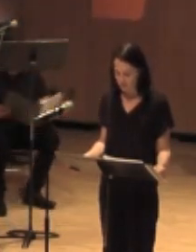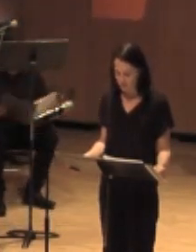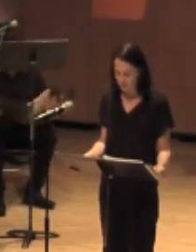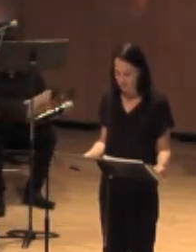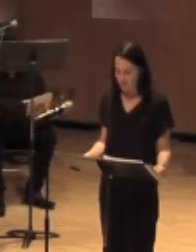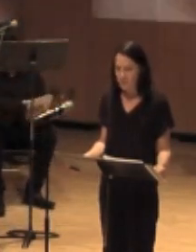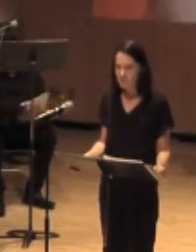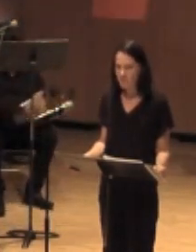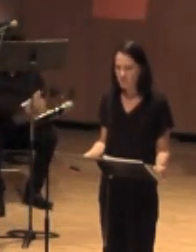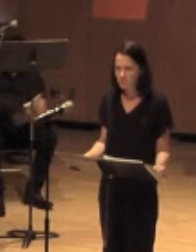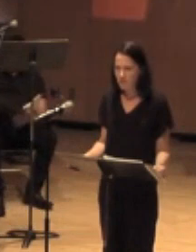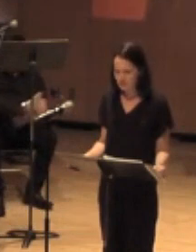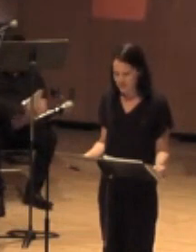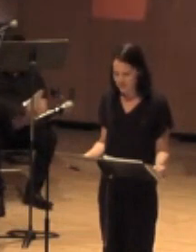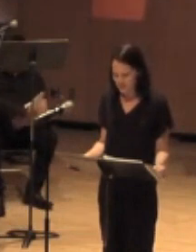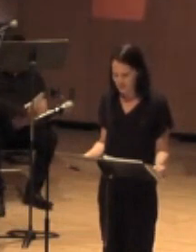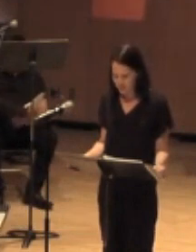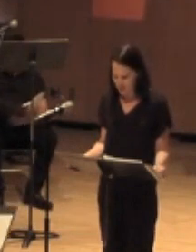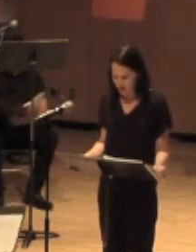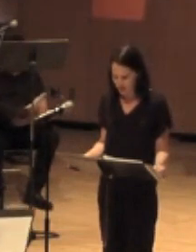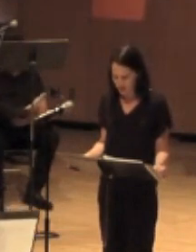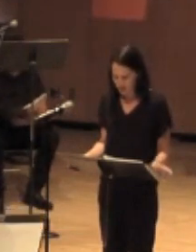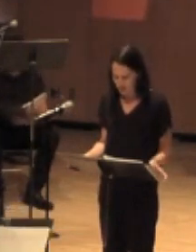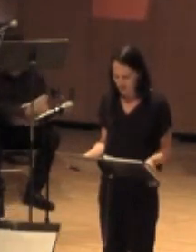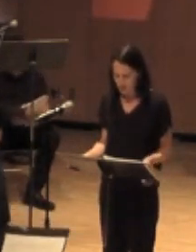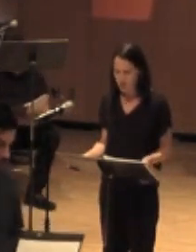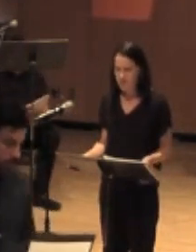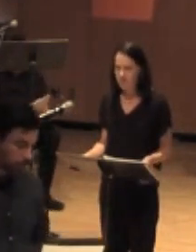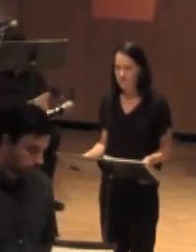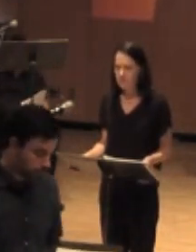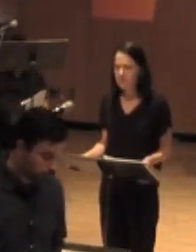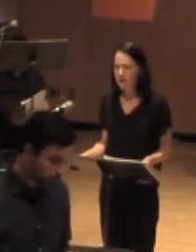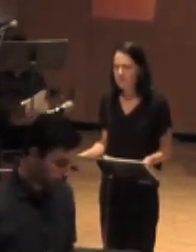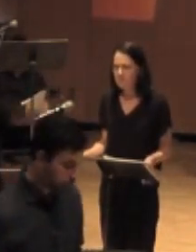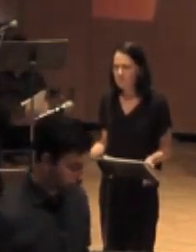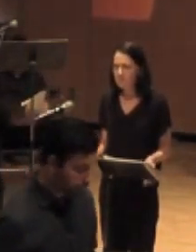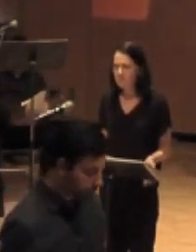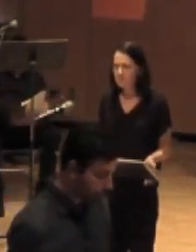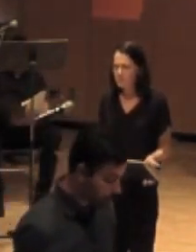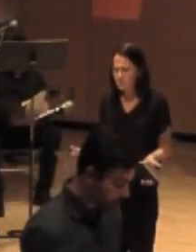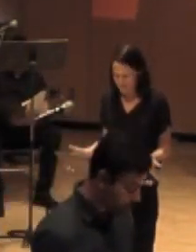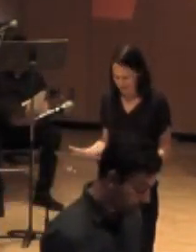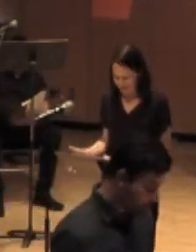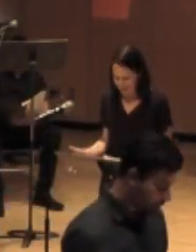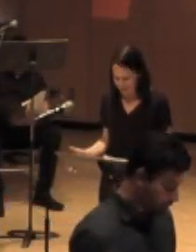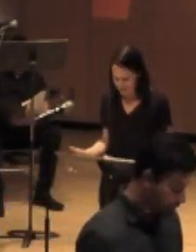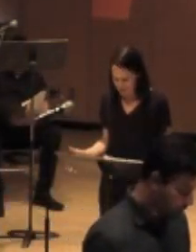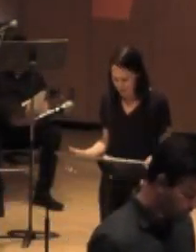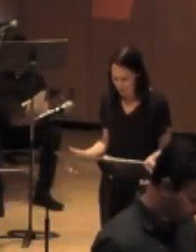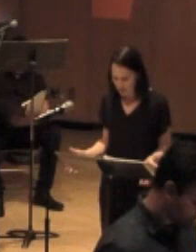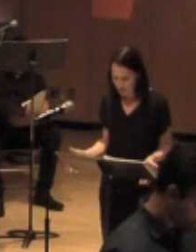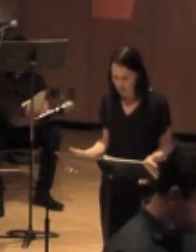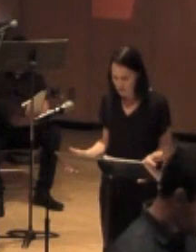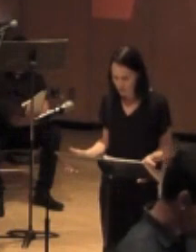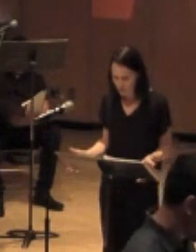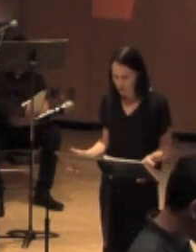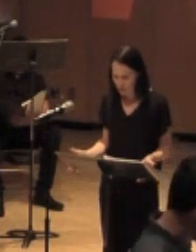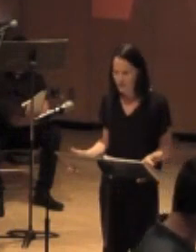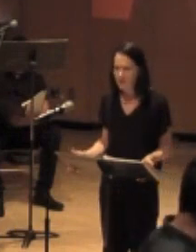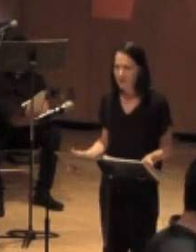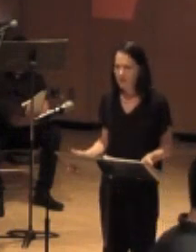me in his own light he comes walking in that music that's his own he